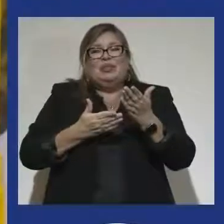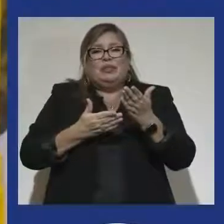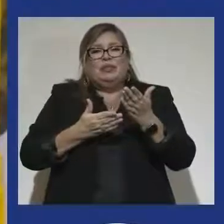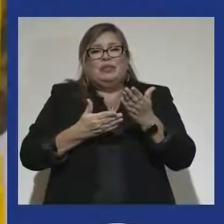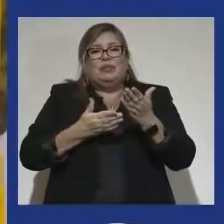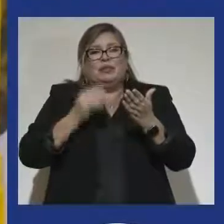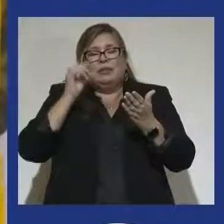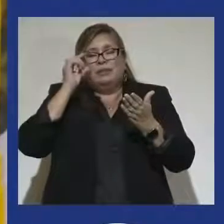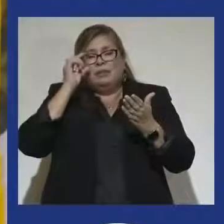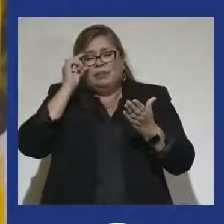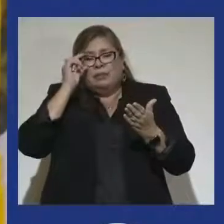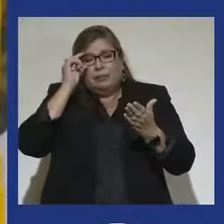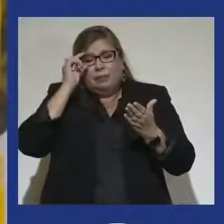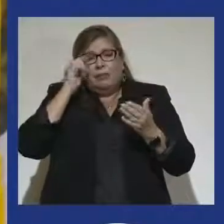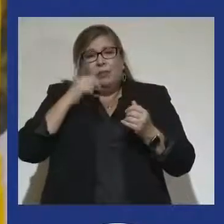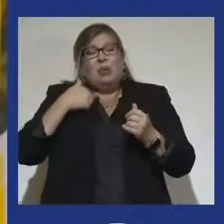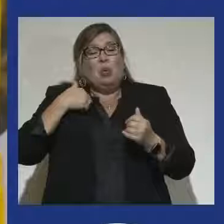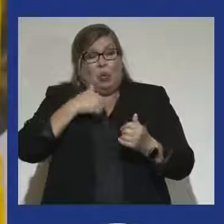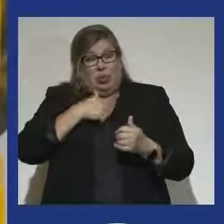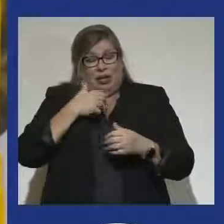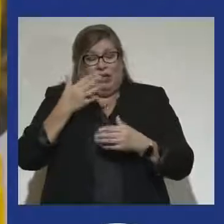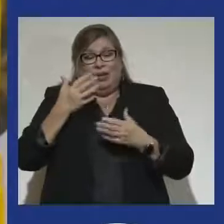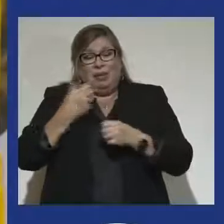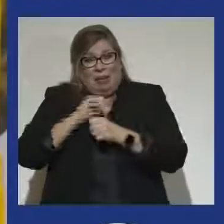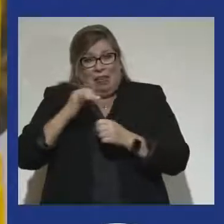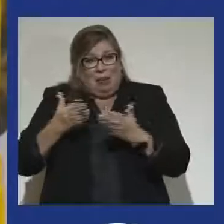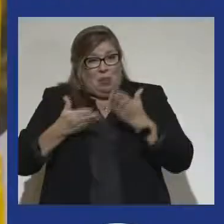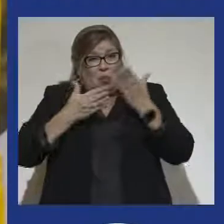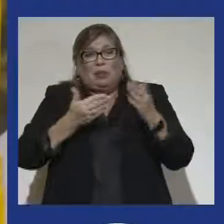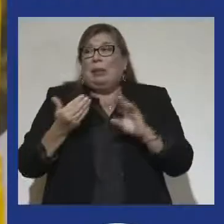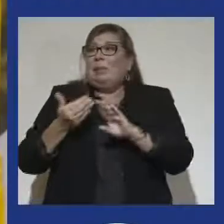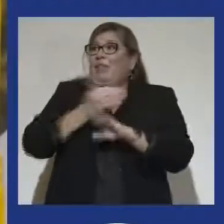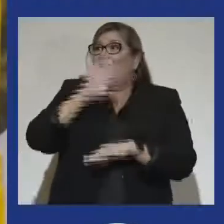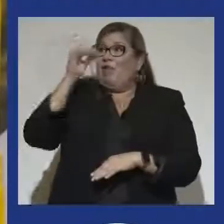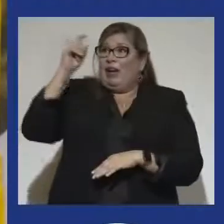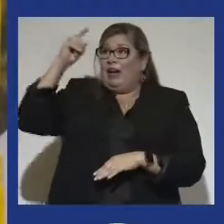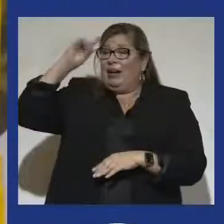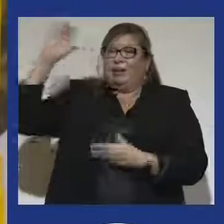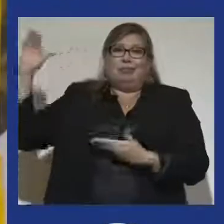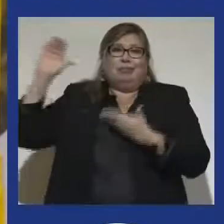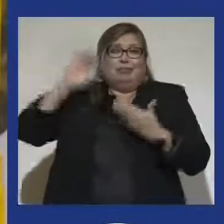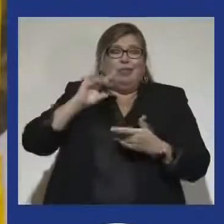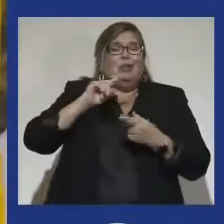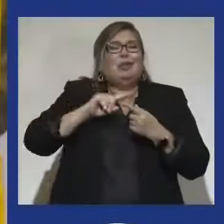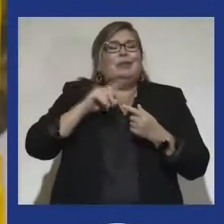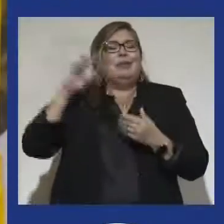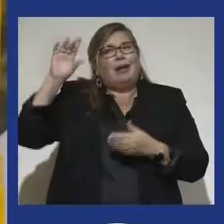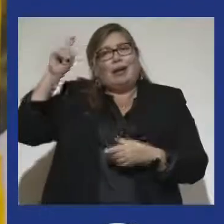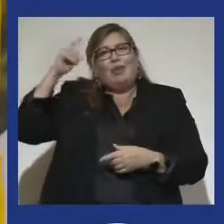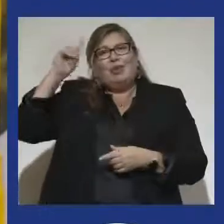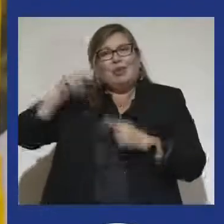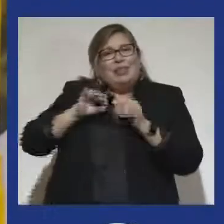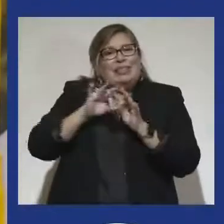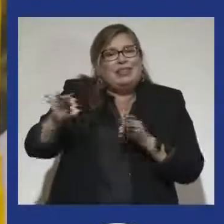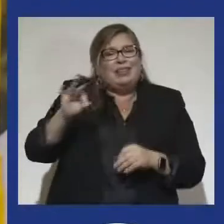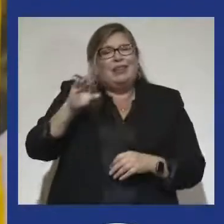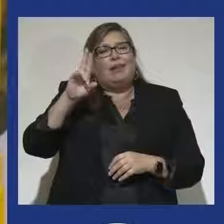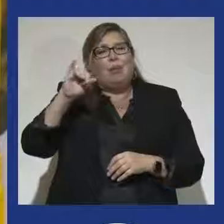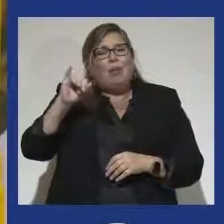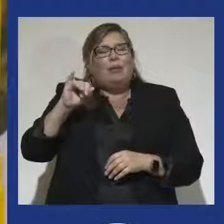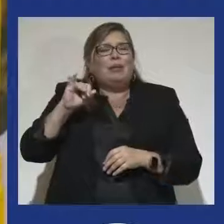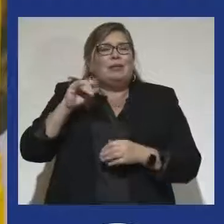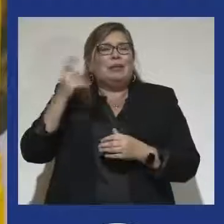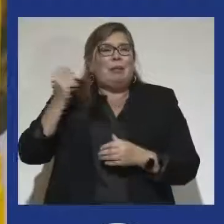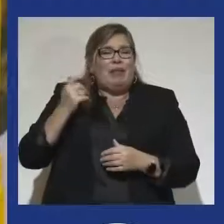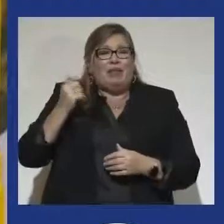this is again before the federal government acted and to extend the UI benefits. The plan was to get it out as quickly as